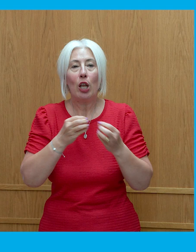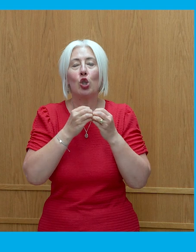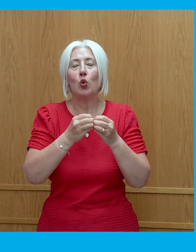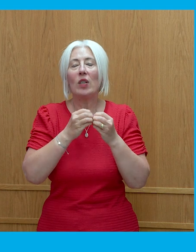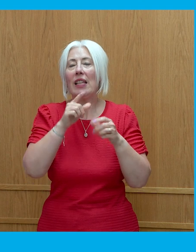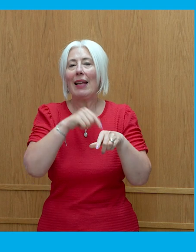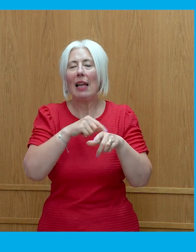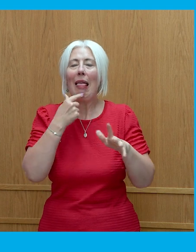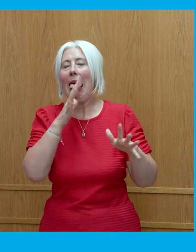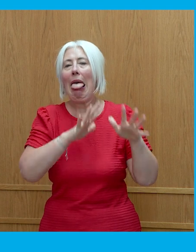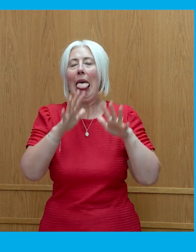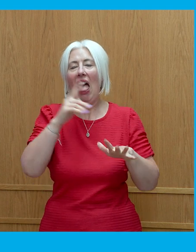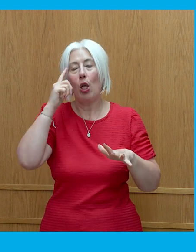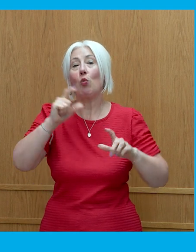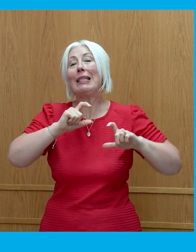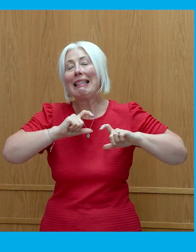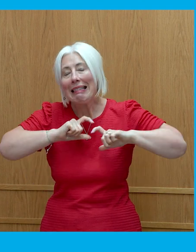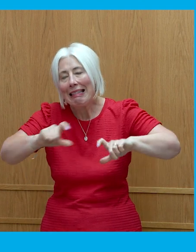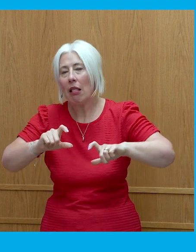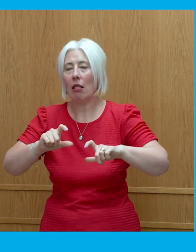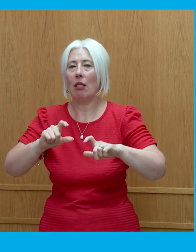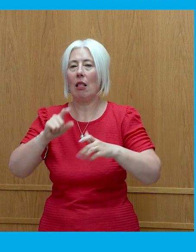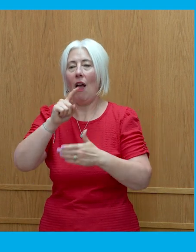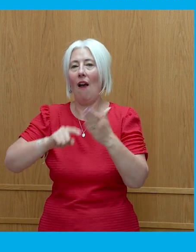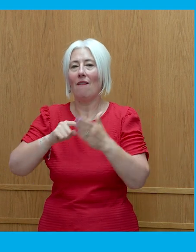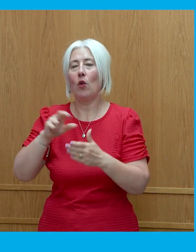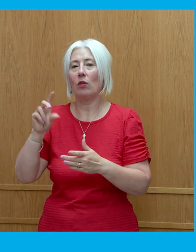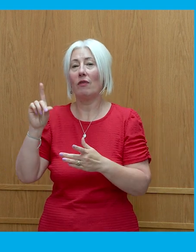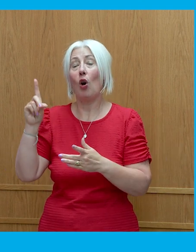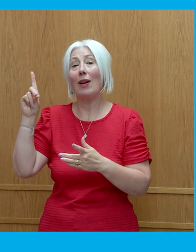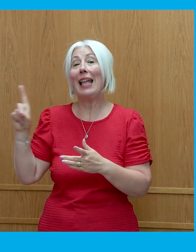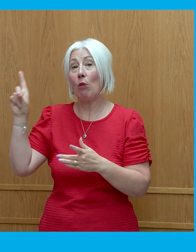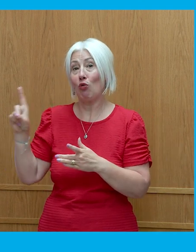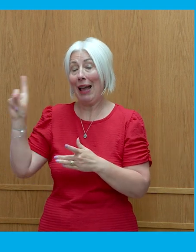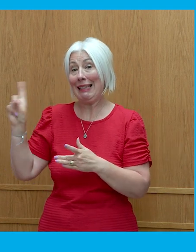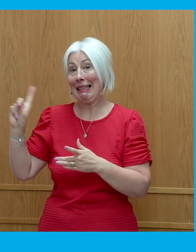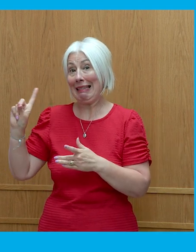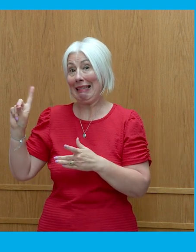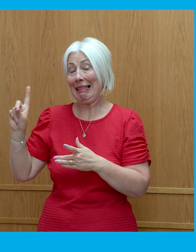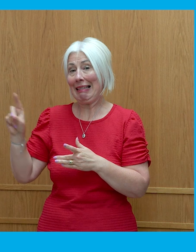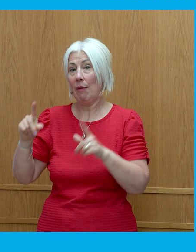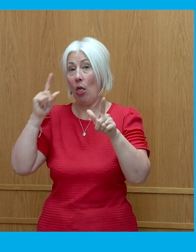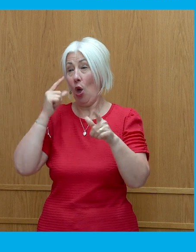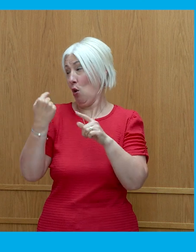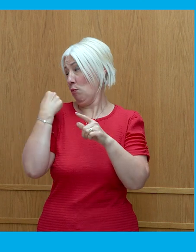was that they would still vote for the Democratic Party, but they were hoping the protests that we saw over the summer would